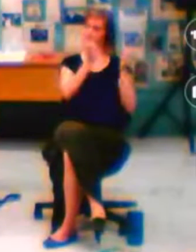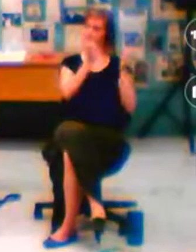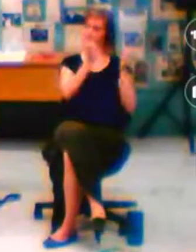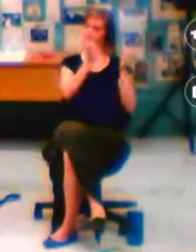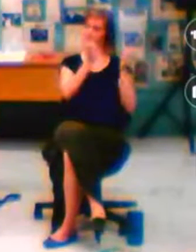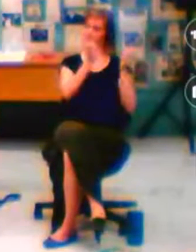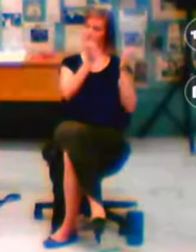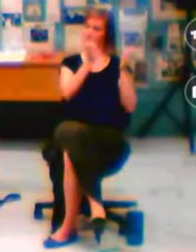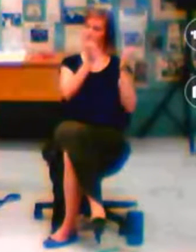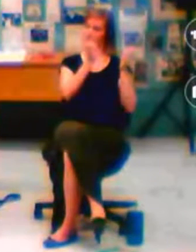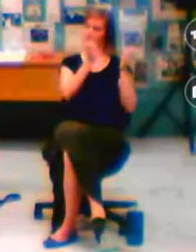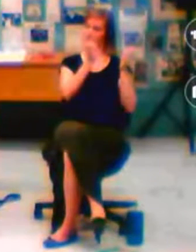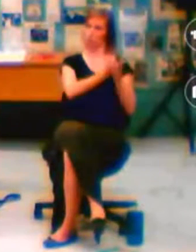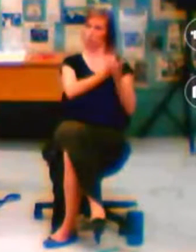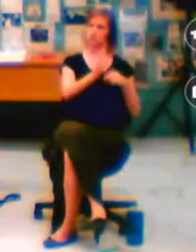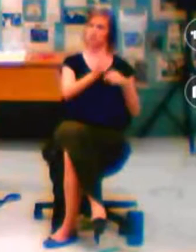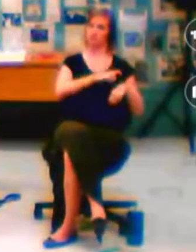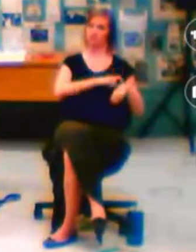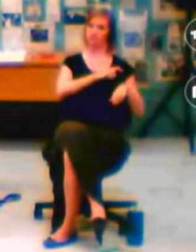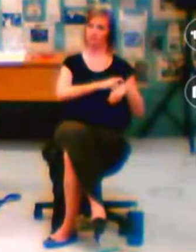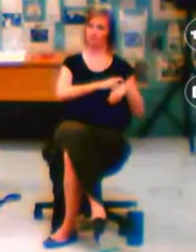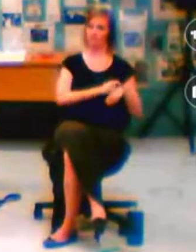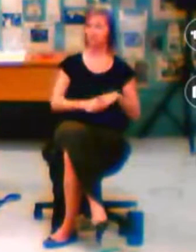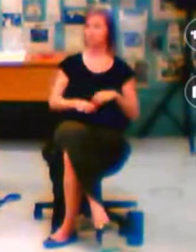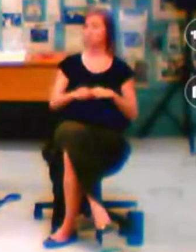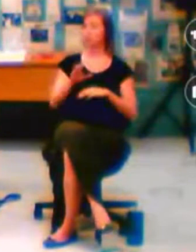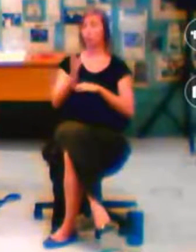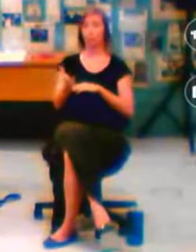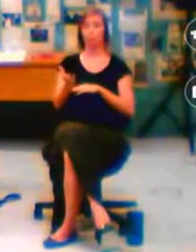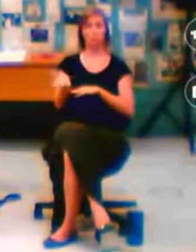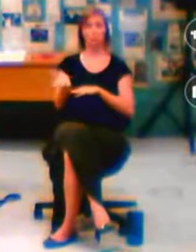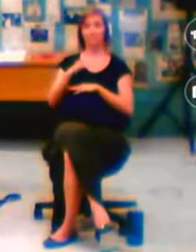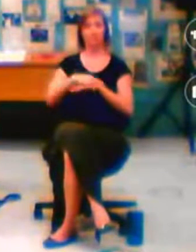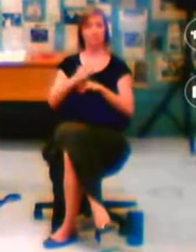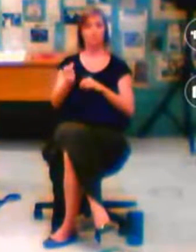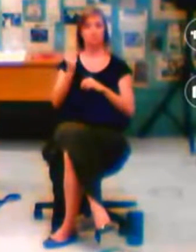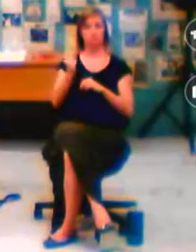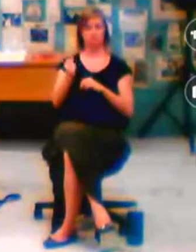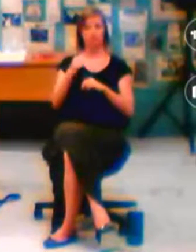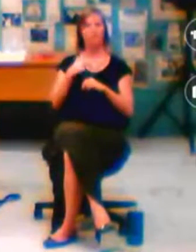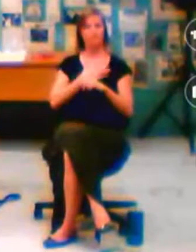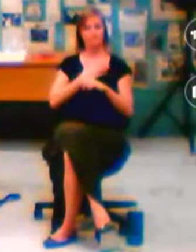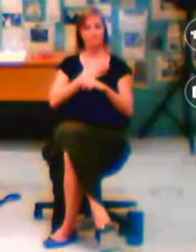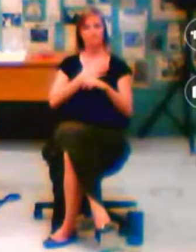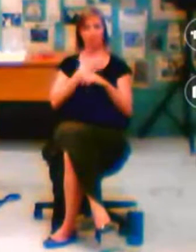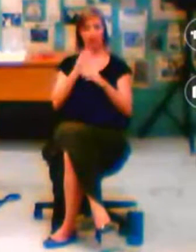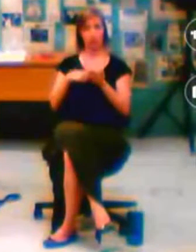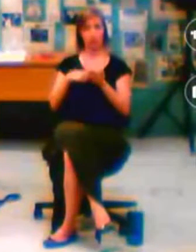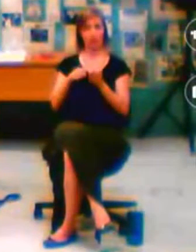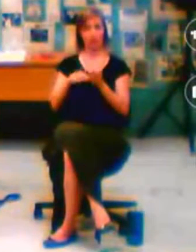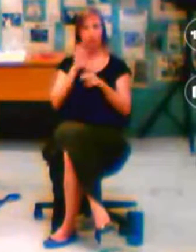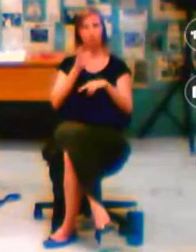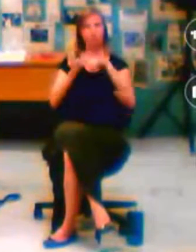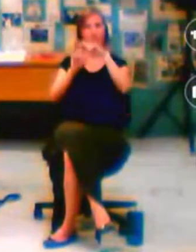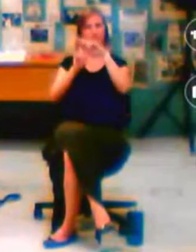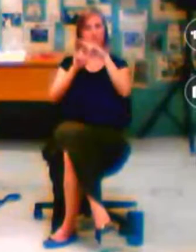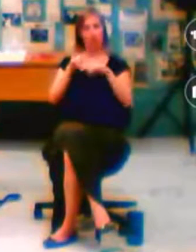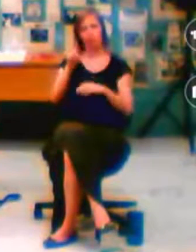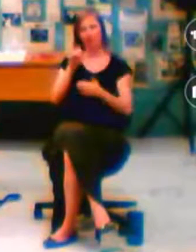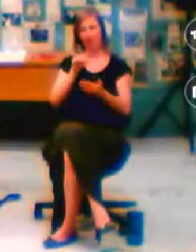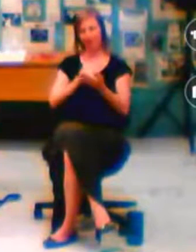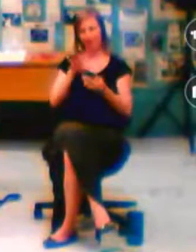69 affects me in two ways. Number one, it says those in regard to my health care, 28 years were